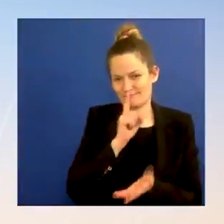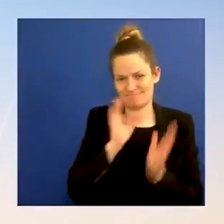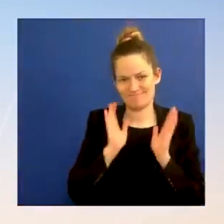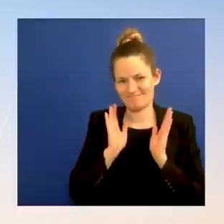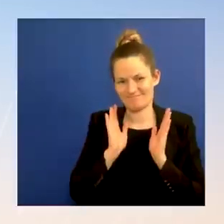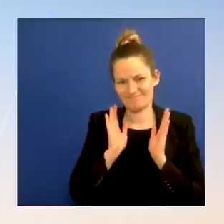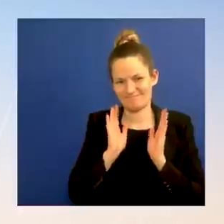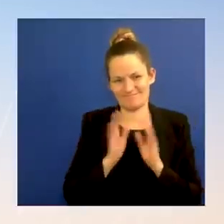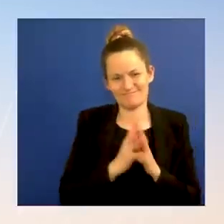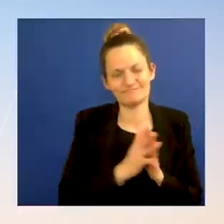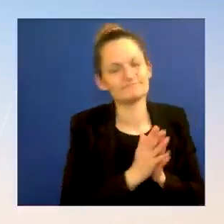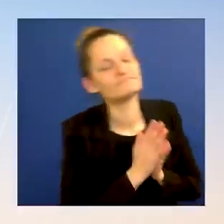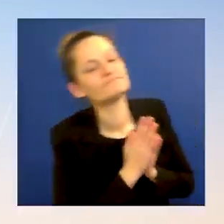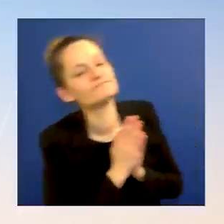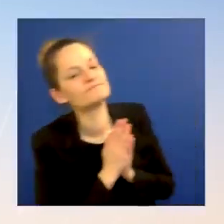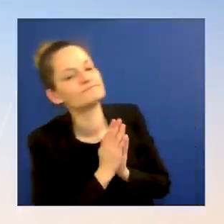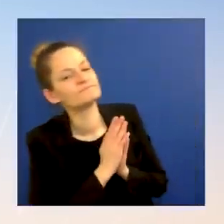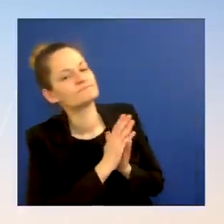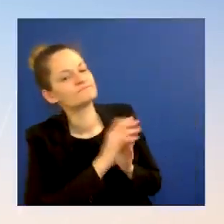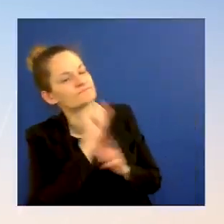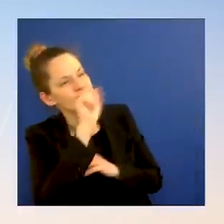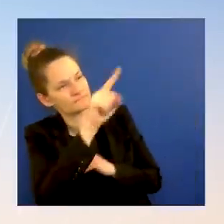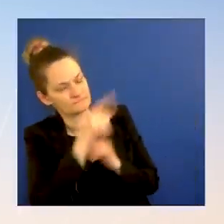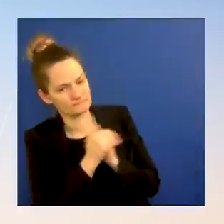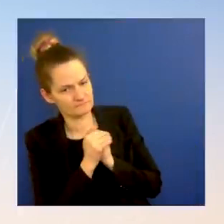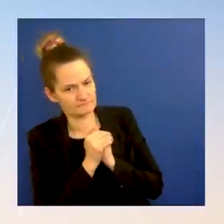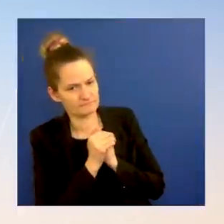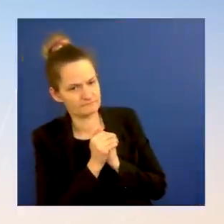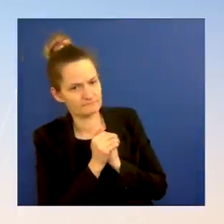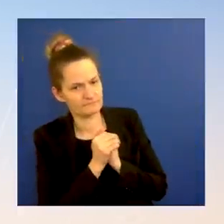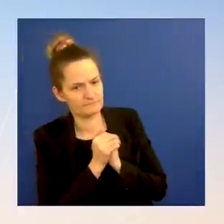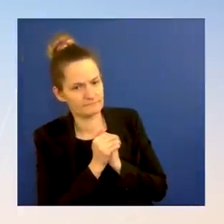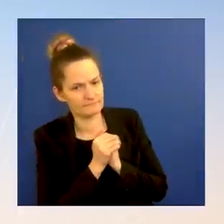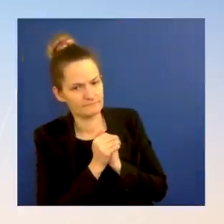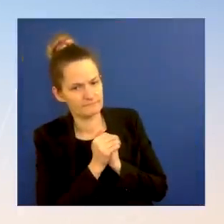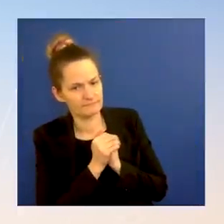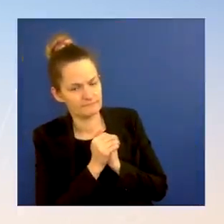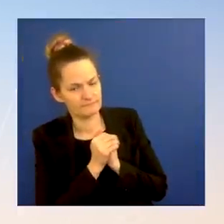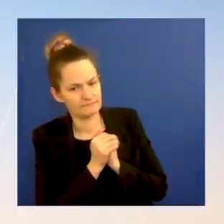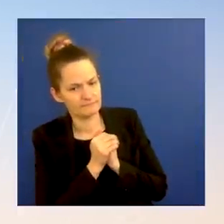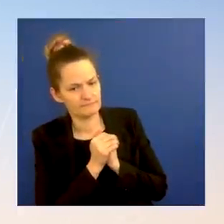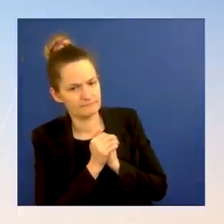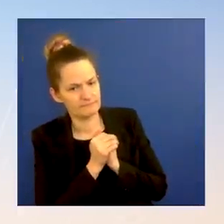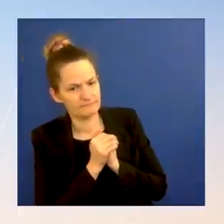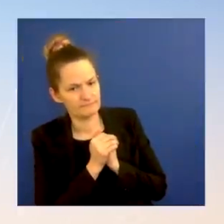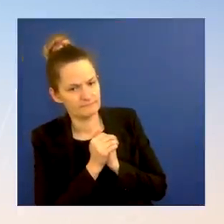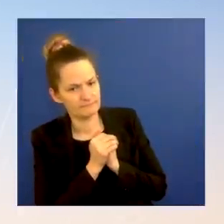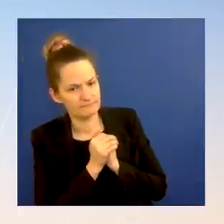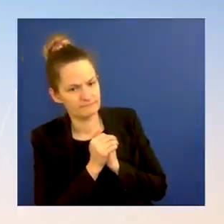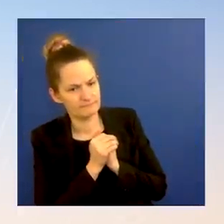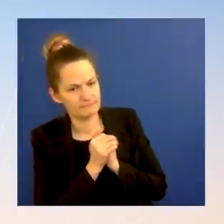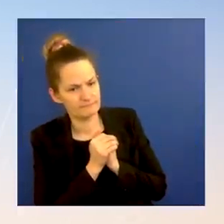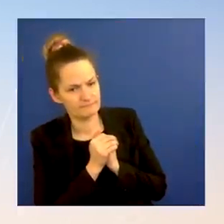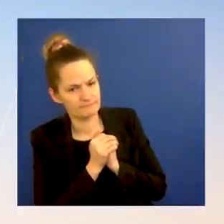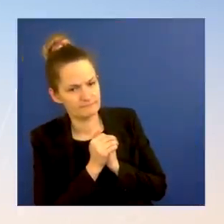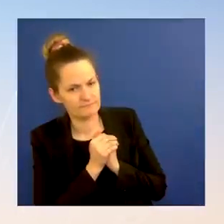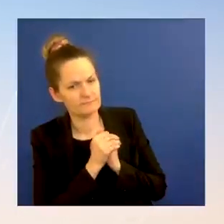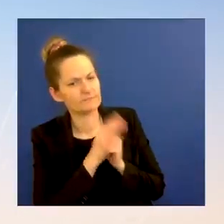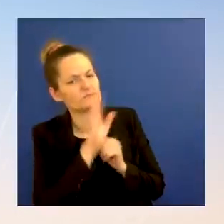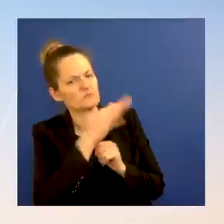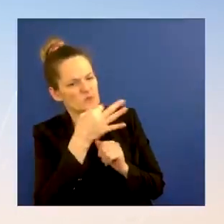pessimistic assessment of the conflict. He said the days to come are likely to be worse, with more death, more suffering, more